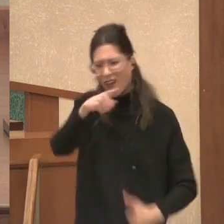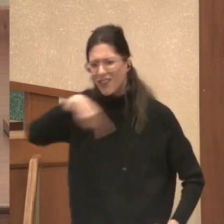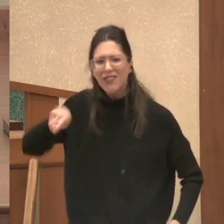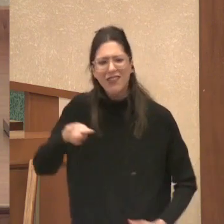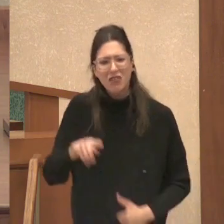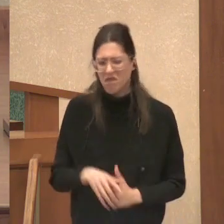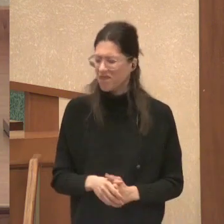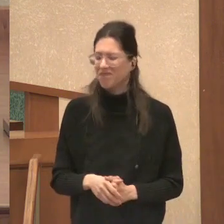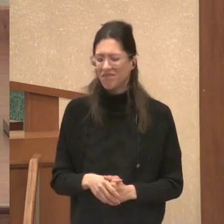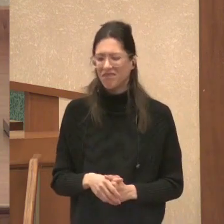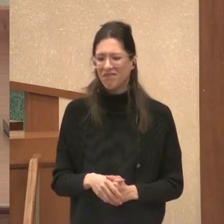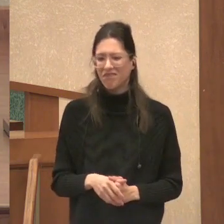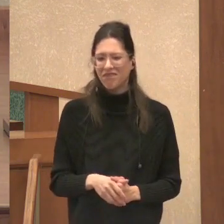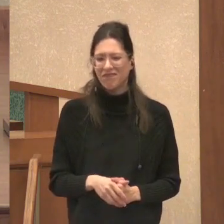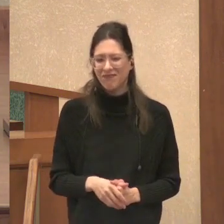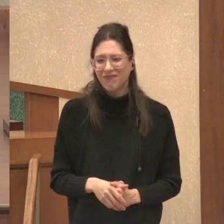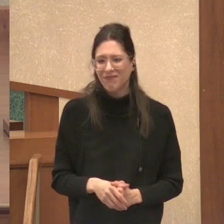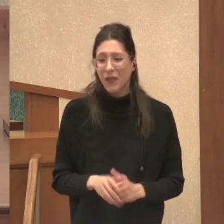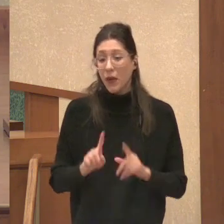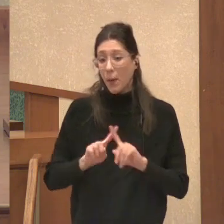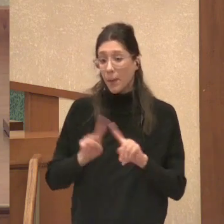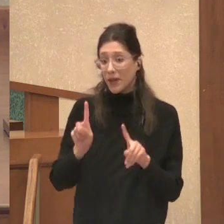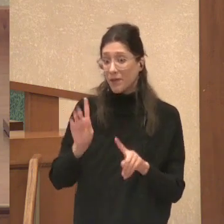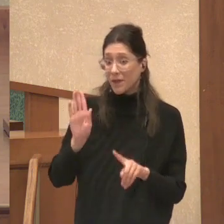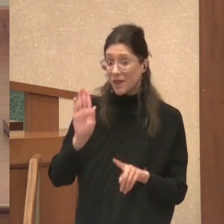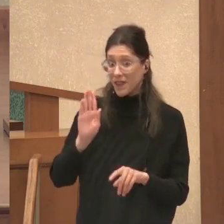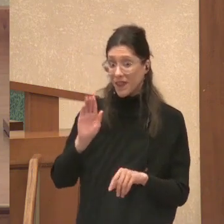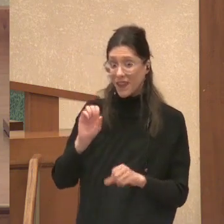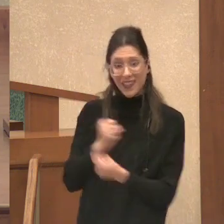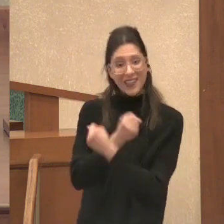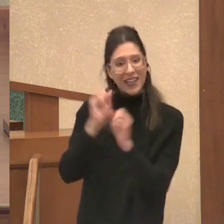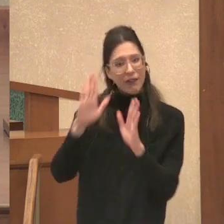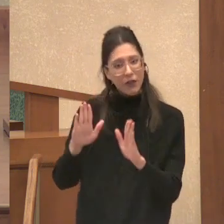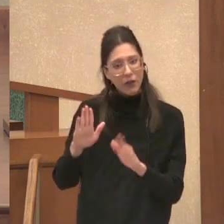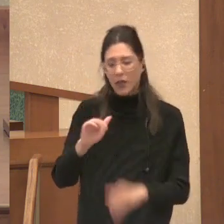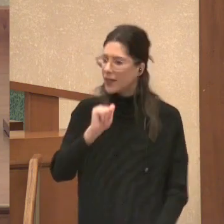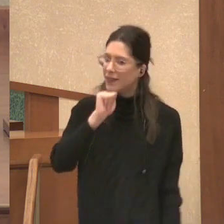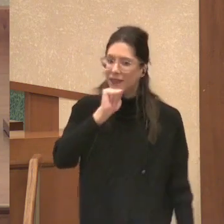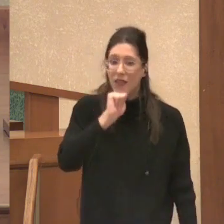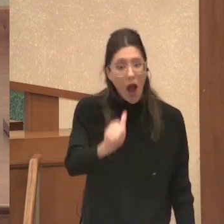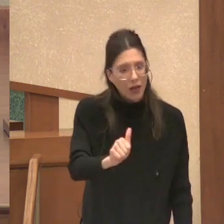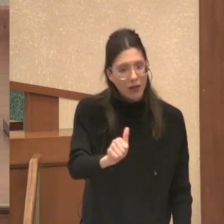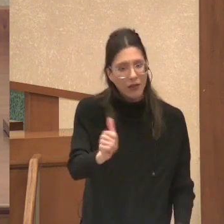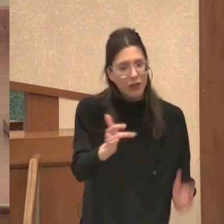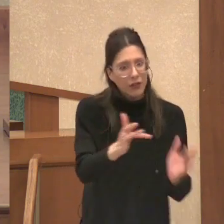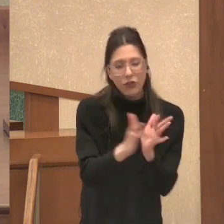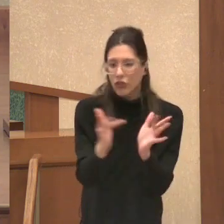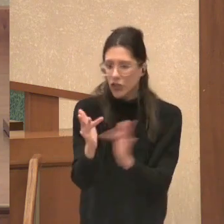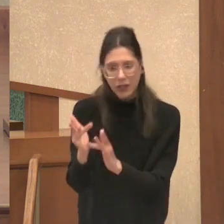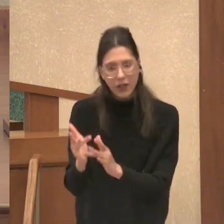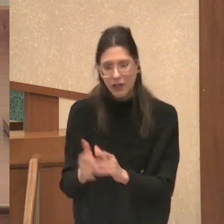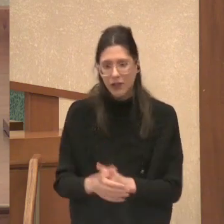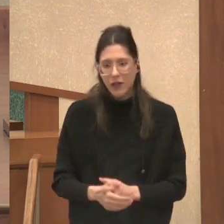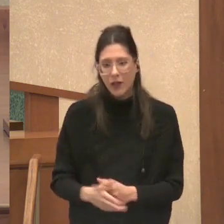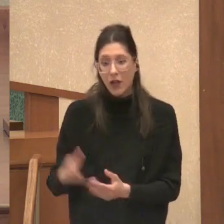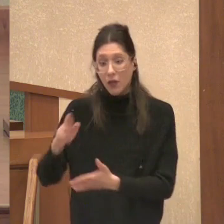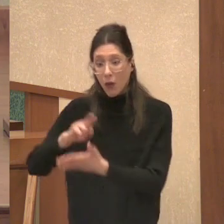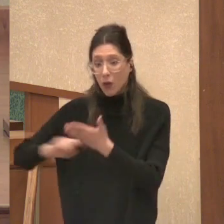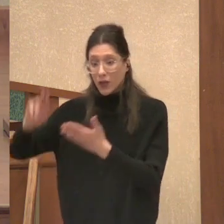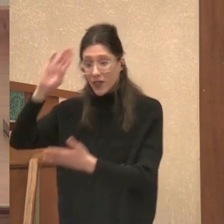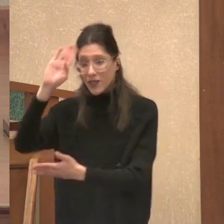degree. But that Savior is not Jesus. The Holy Son of